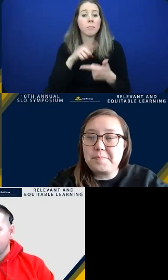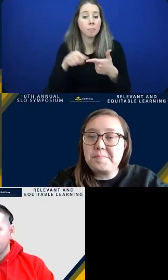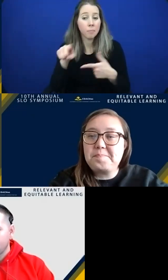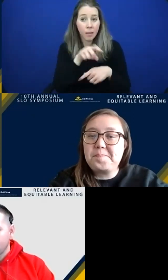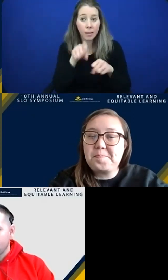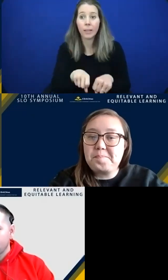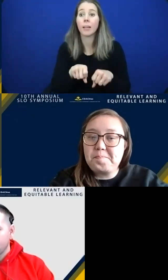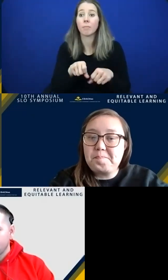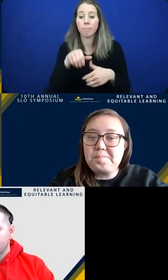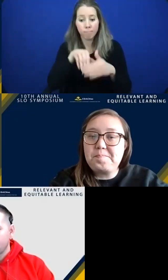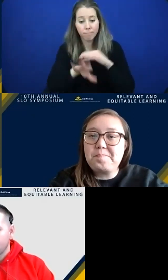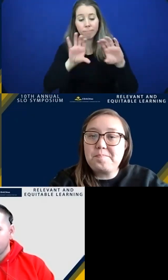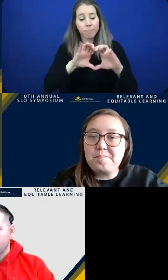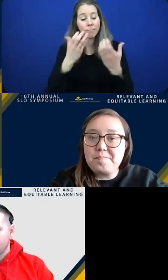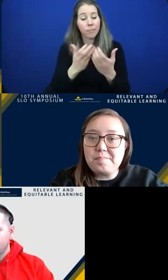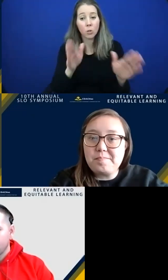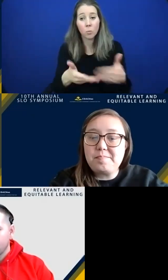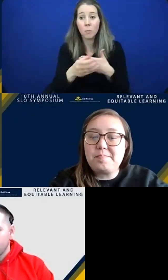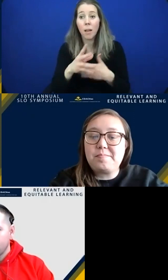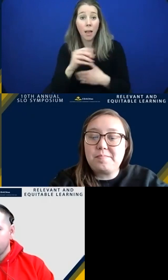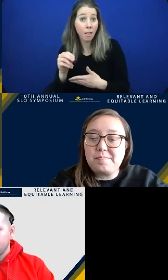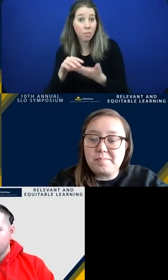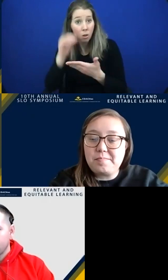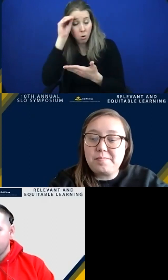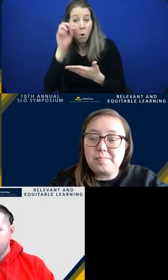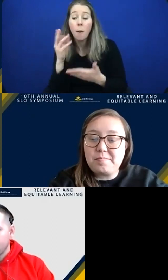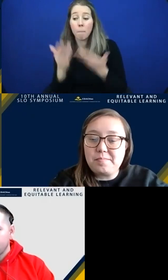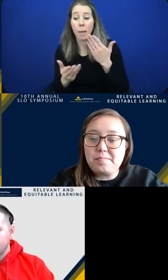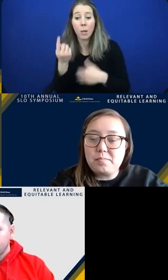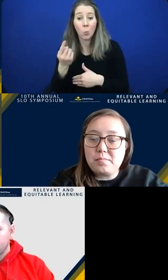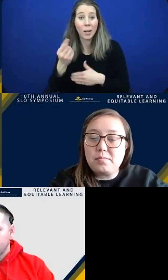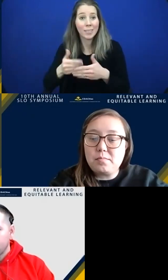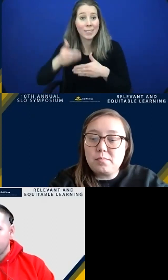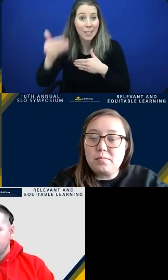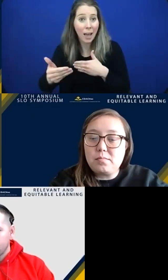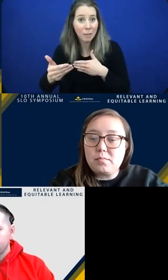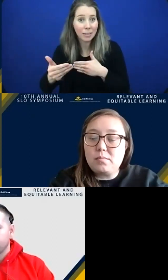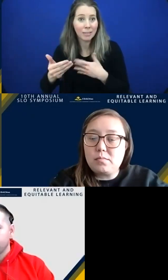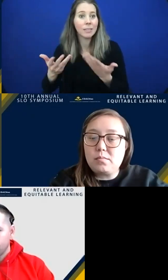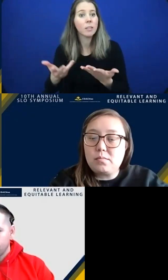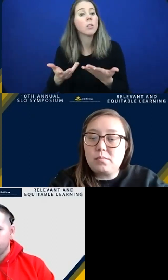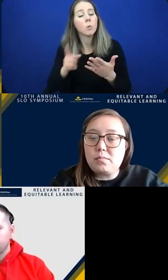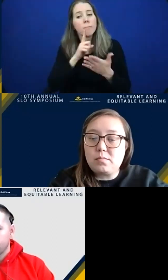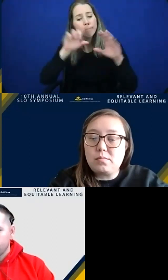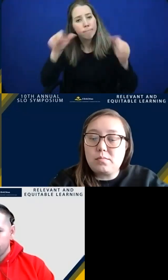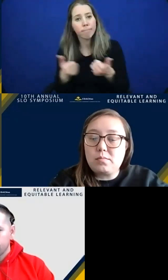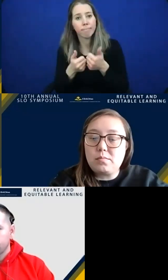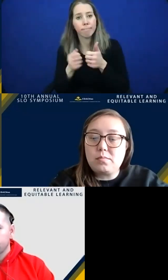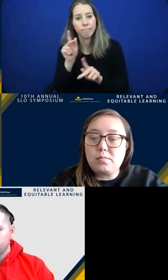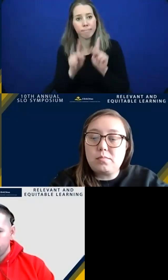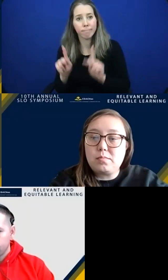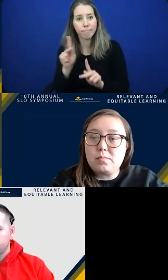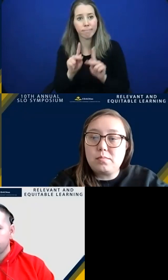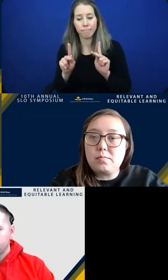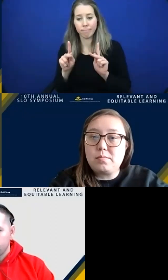the classroom and learn, or maybe it's 1 step, you know, outside the classroom. So really challenging people to come back to,